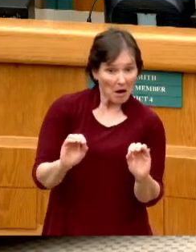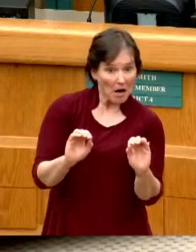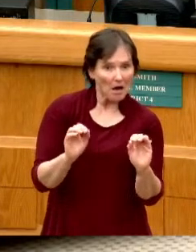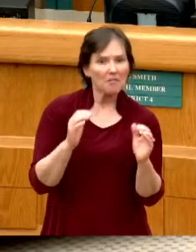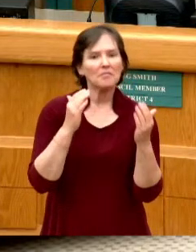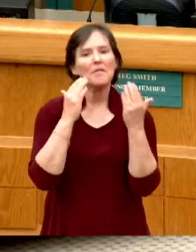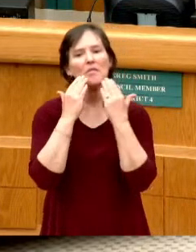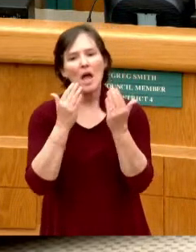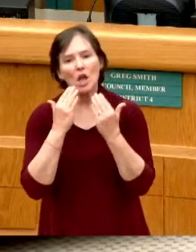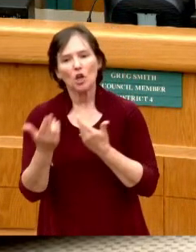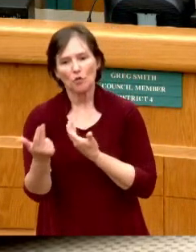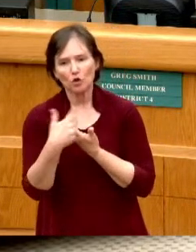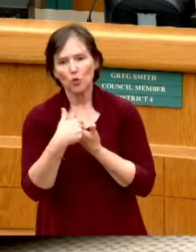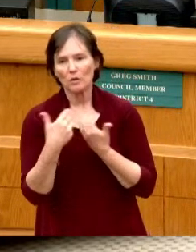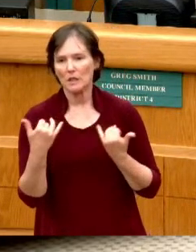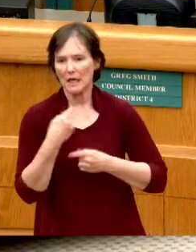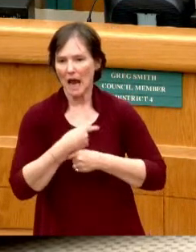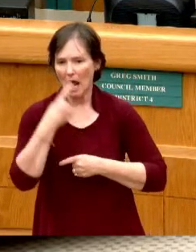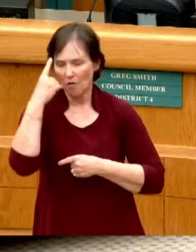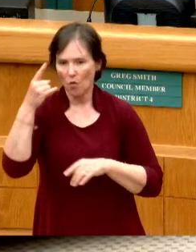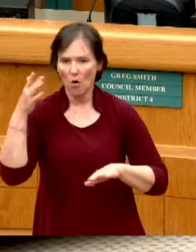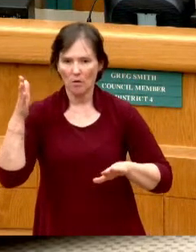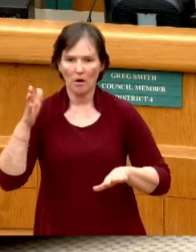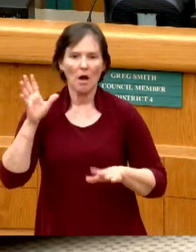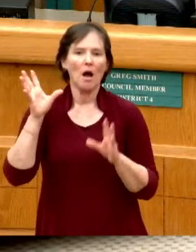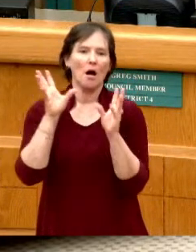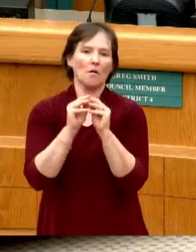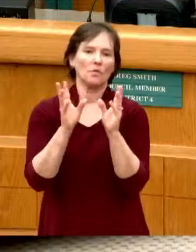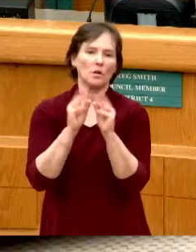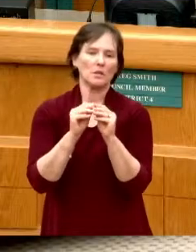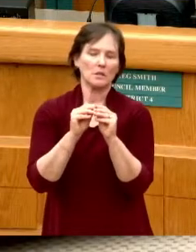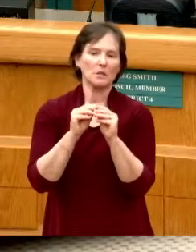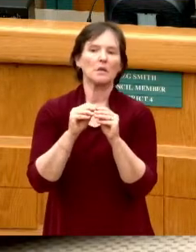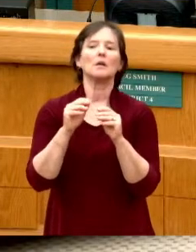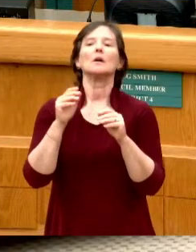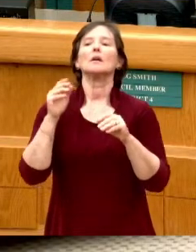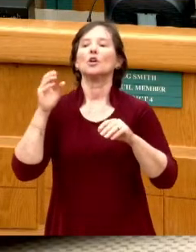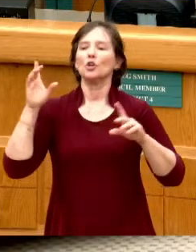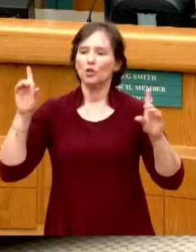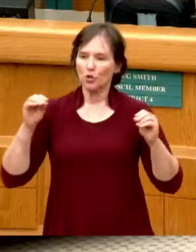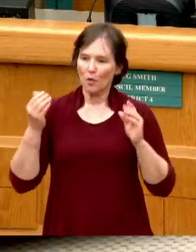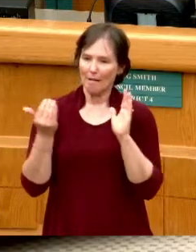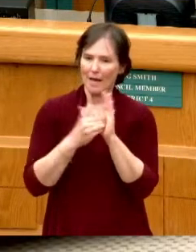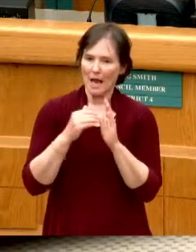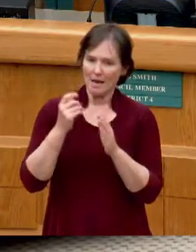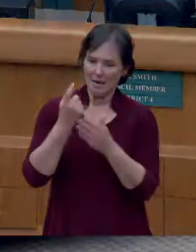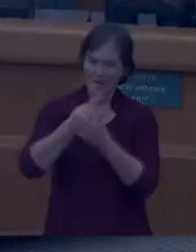our press conference, and we will be back again next Tuesday at 5 p.m. Thank you.